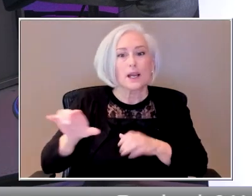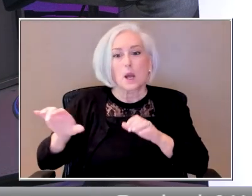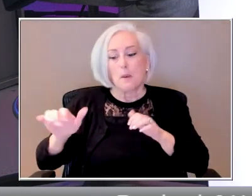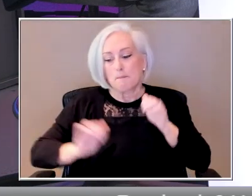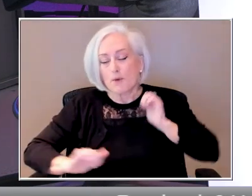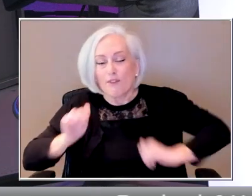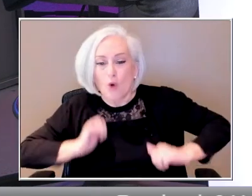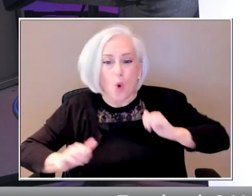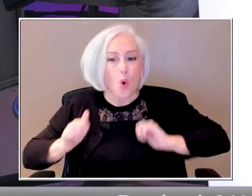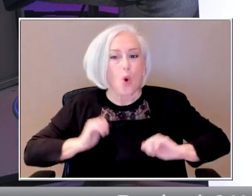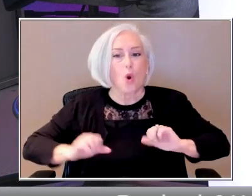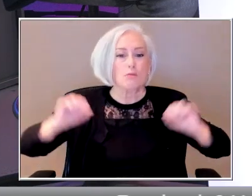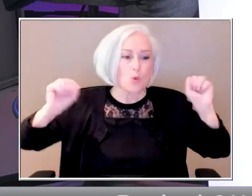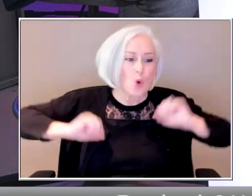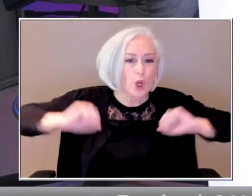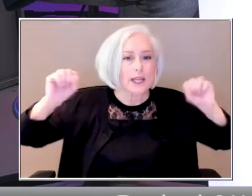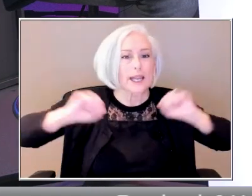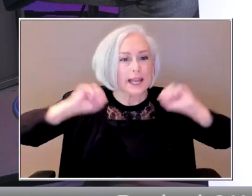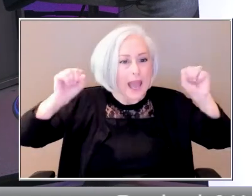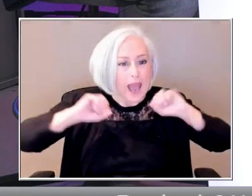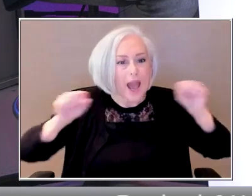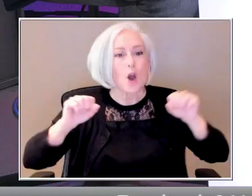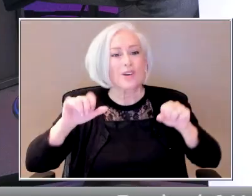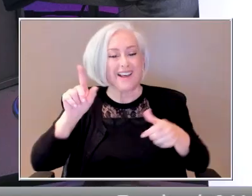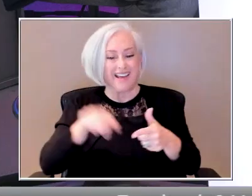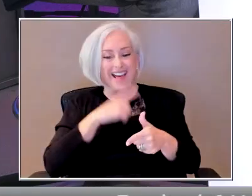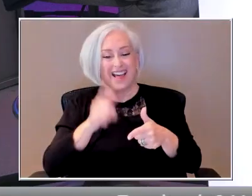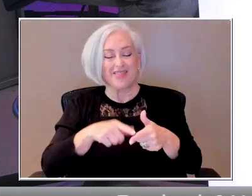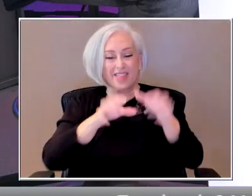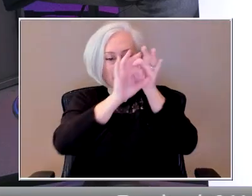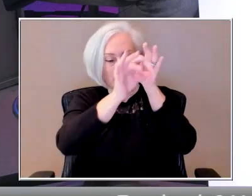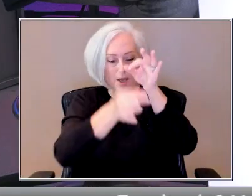he's working out all the time. If it ruptures,